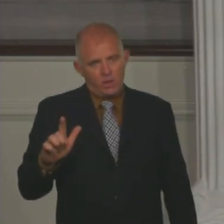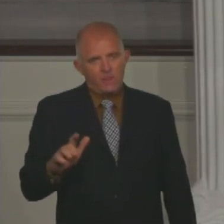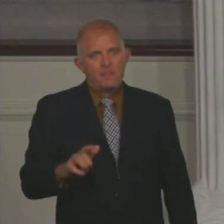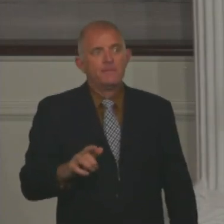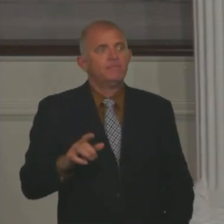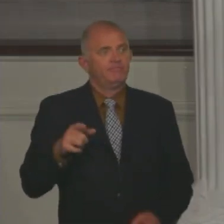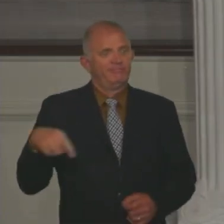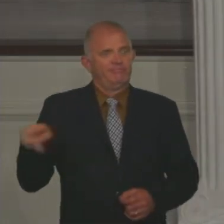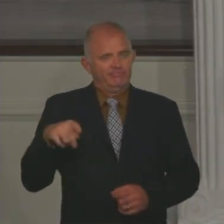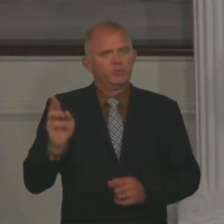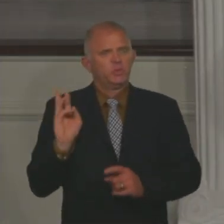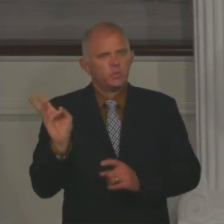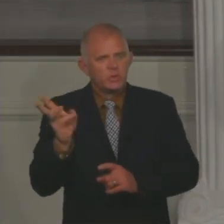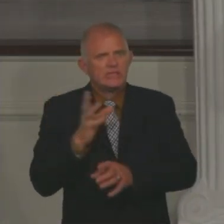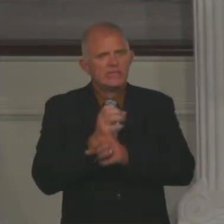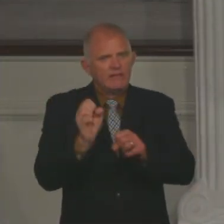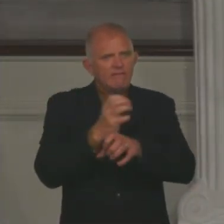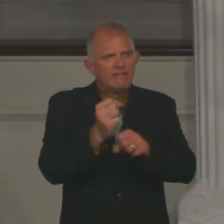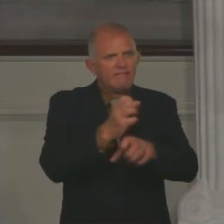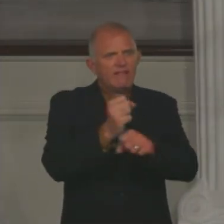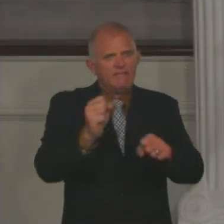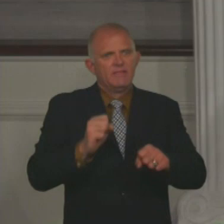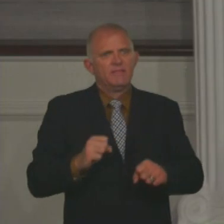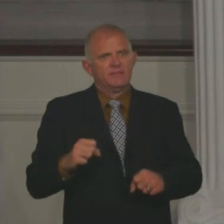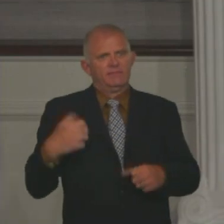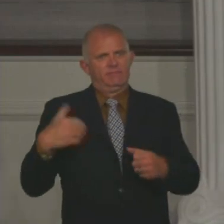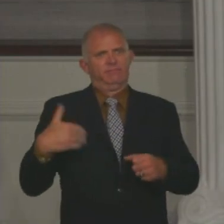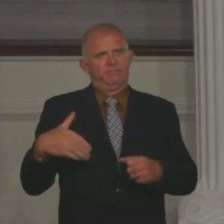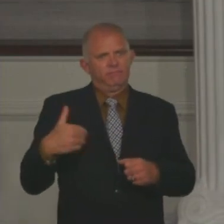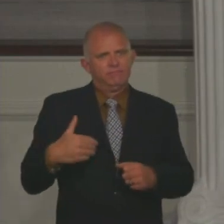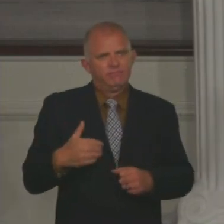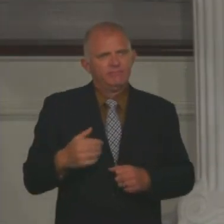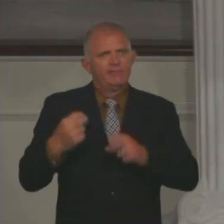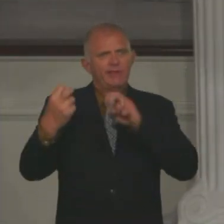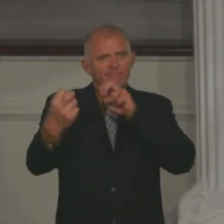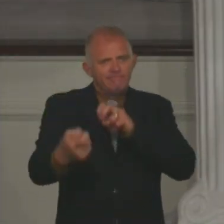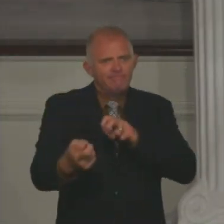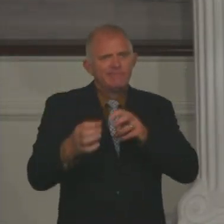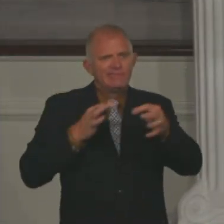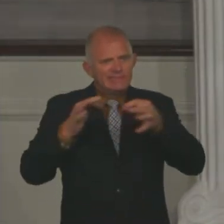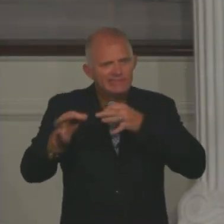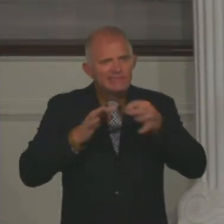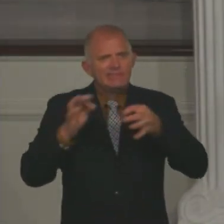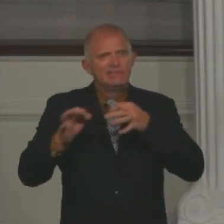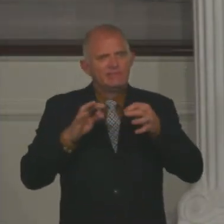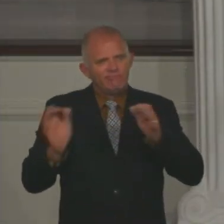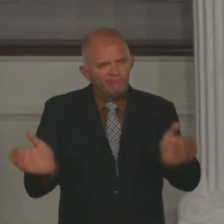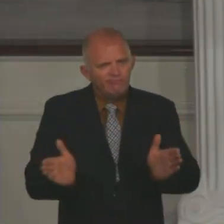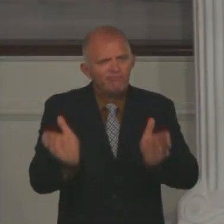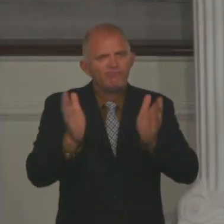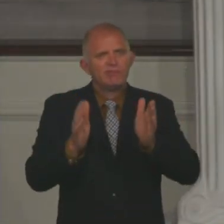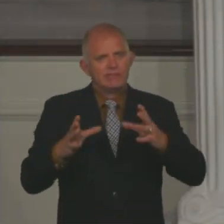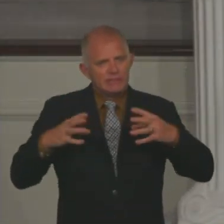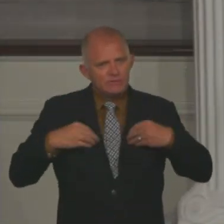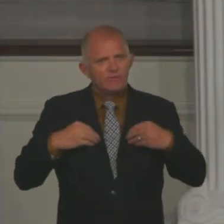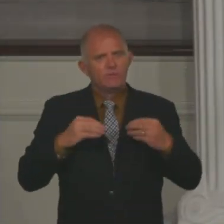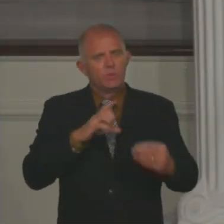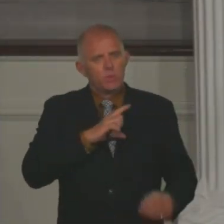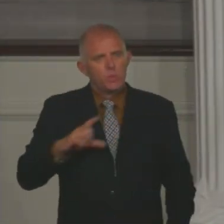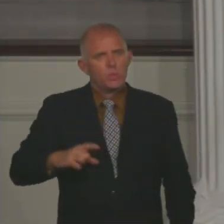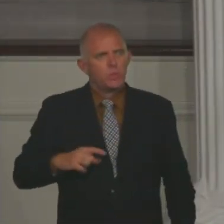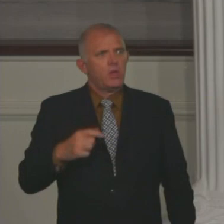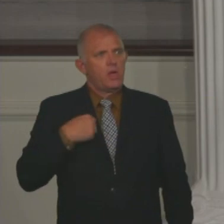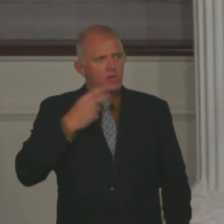across the chair from a man yesterday and begin talking to him about Jesus Christ and encourage him to accept the Lord. Seeing a politician today